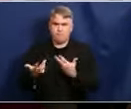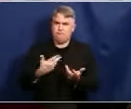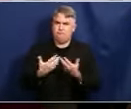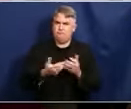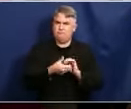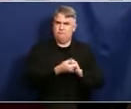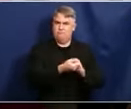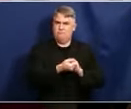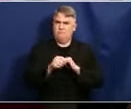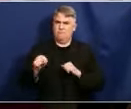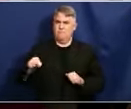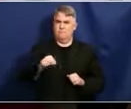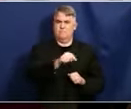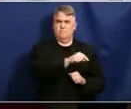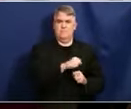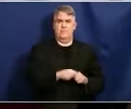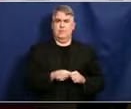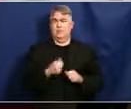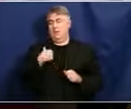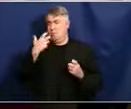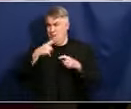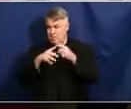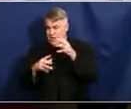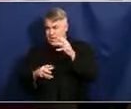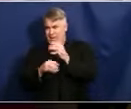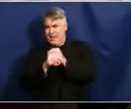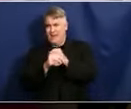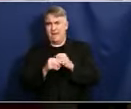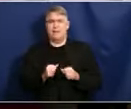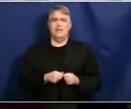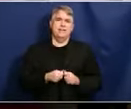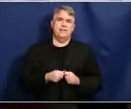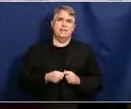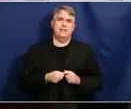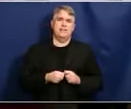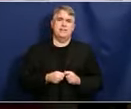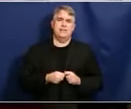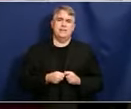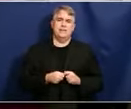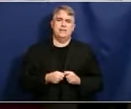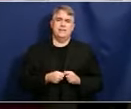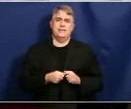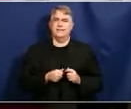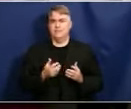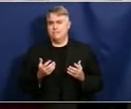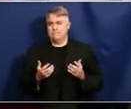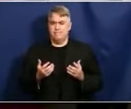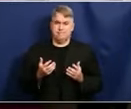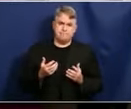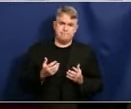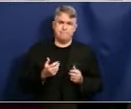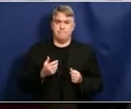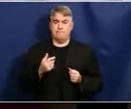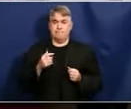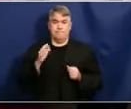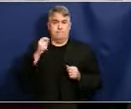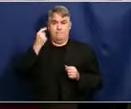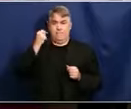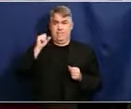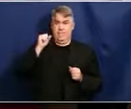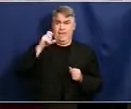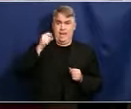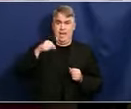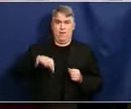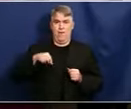though that I think it's important as we're looking at, as we're seeing that light at the end of the tunnel. I want to mention that